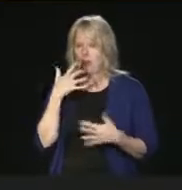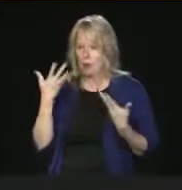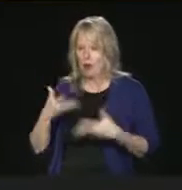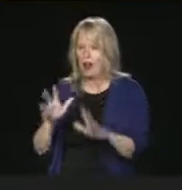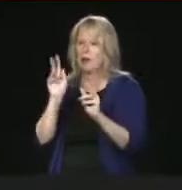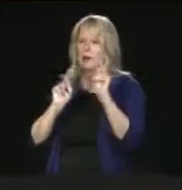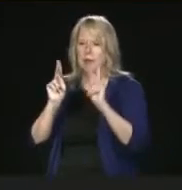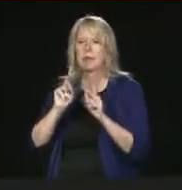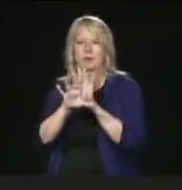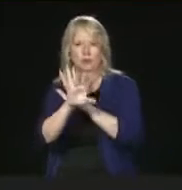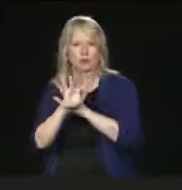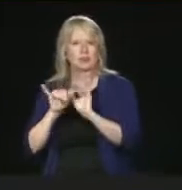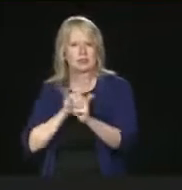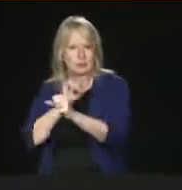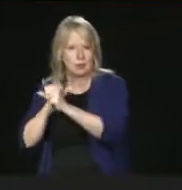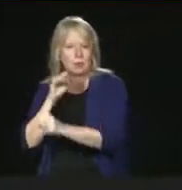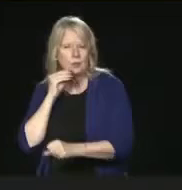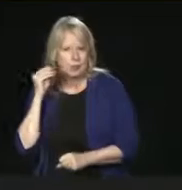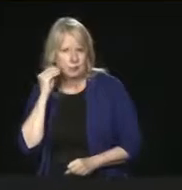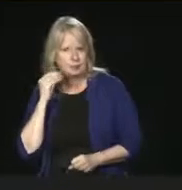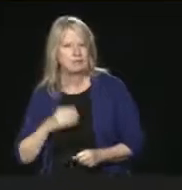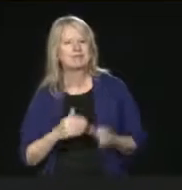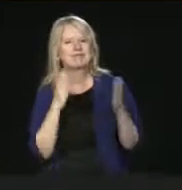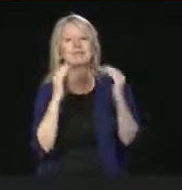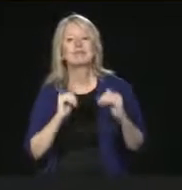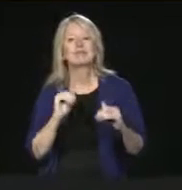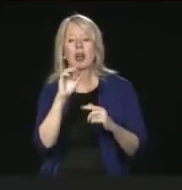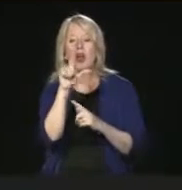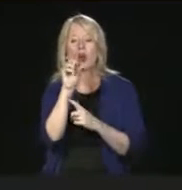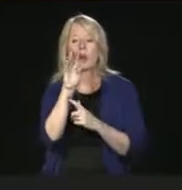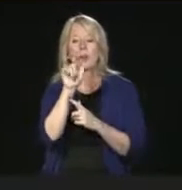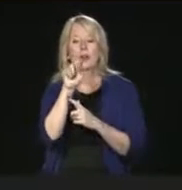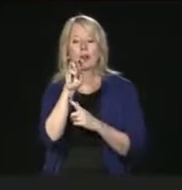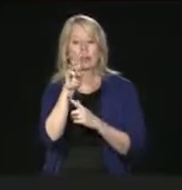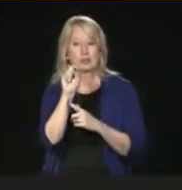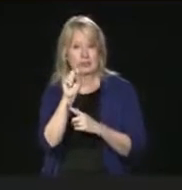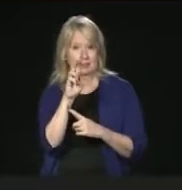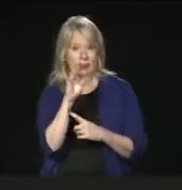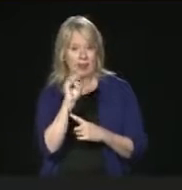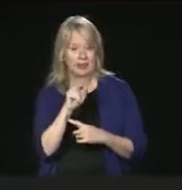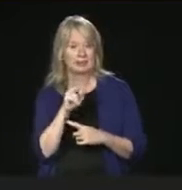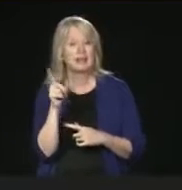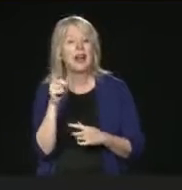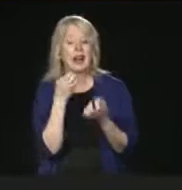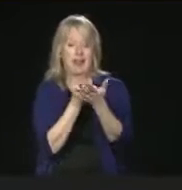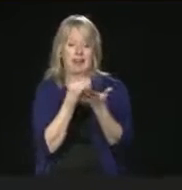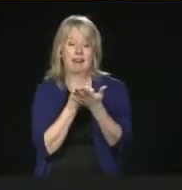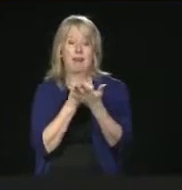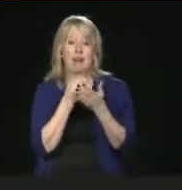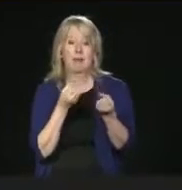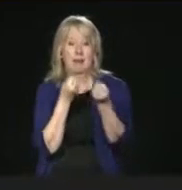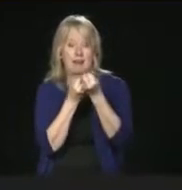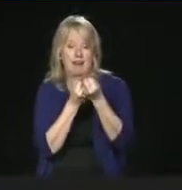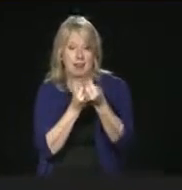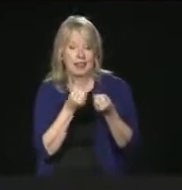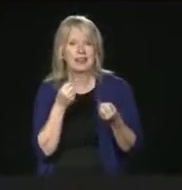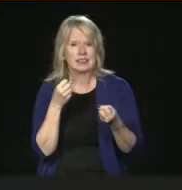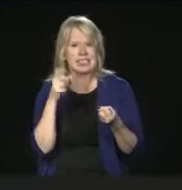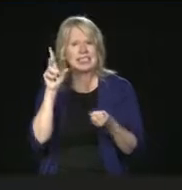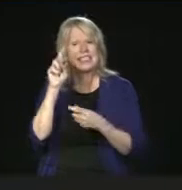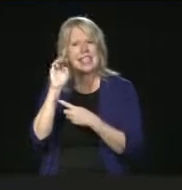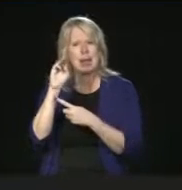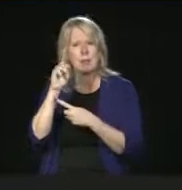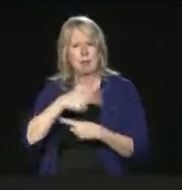So Brian Mullen at the Global News. I have a question about economic aid for Canadians. Denmark has a very aggressive plan, paying about 75% of